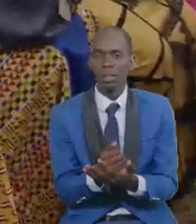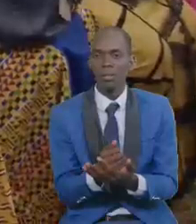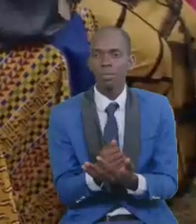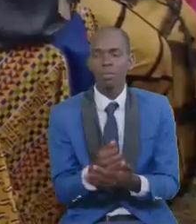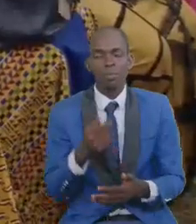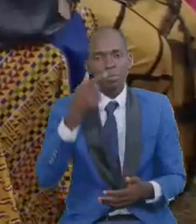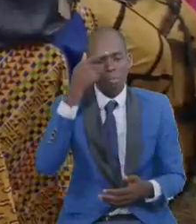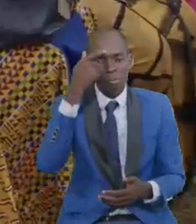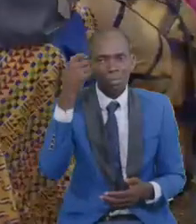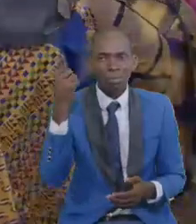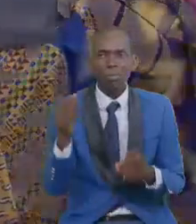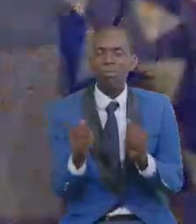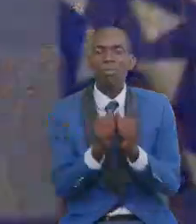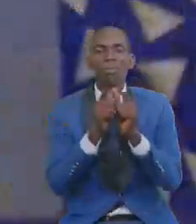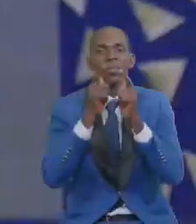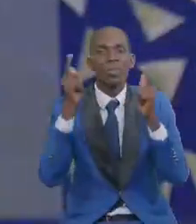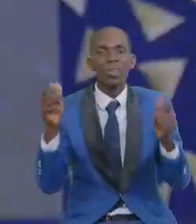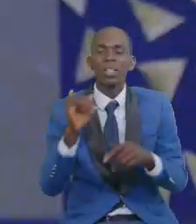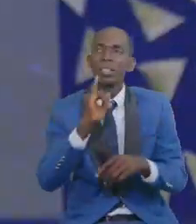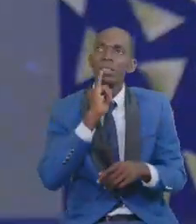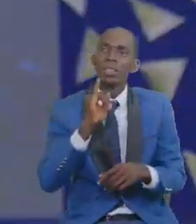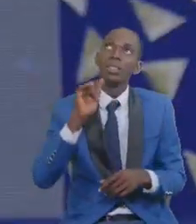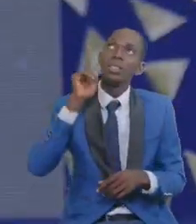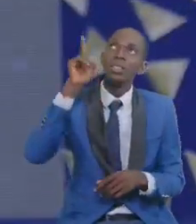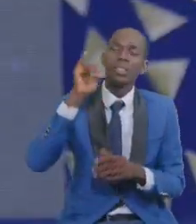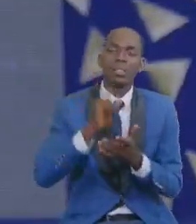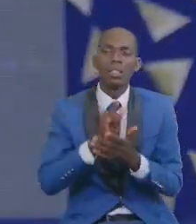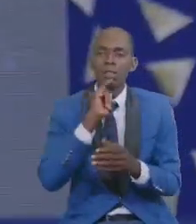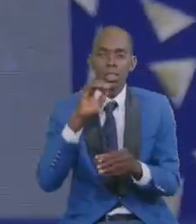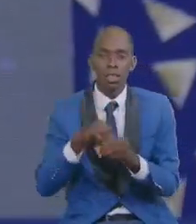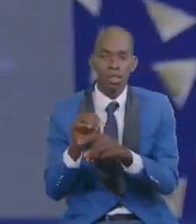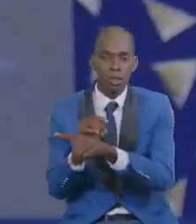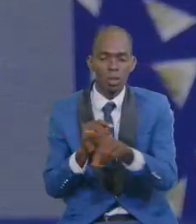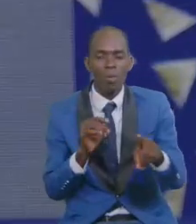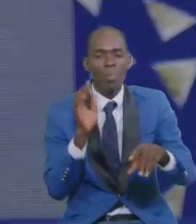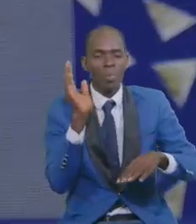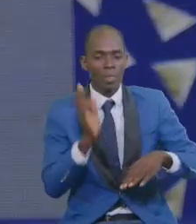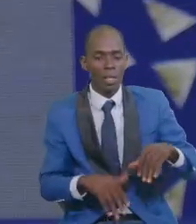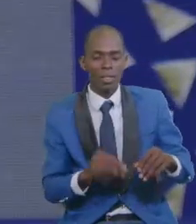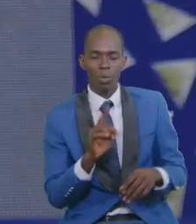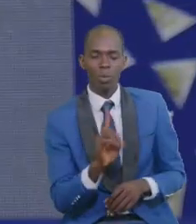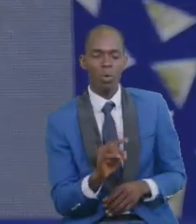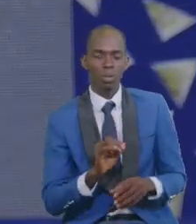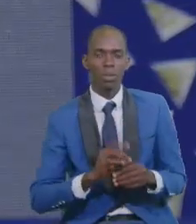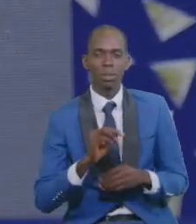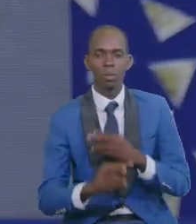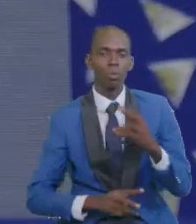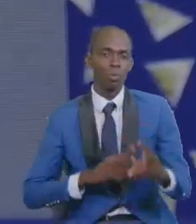Because greater is he that is in you than he that is in the world.